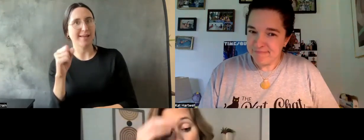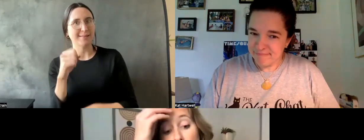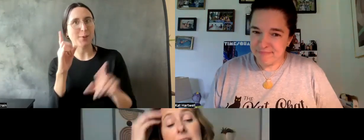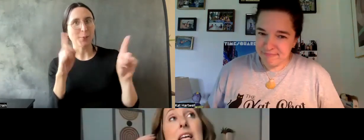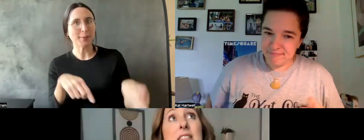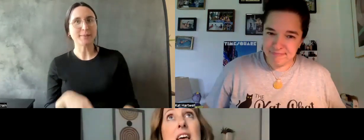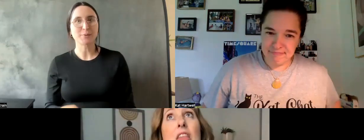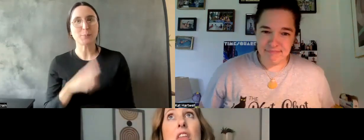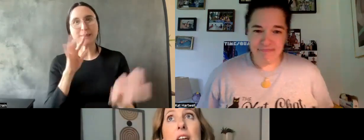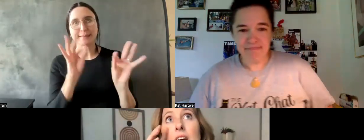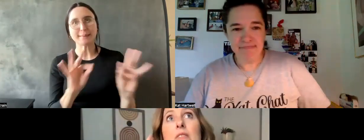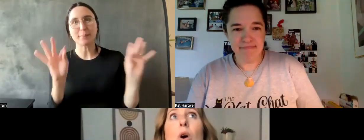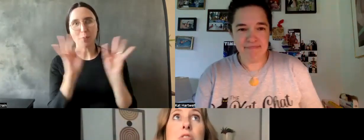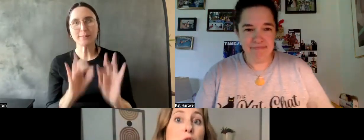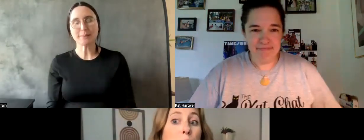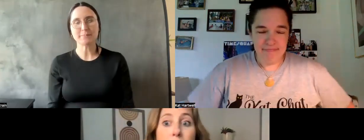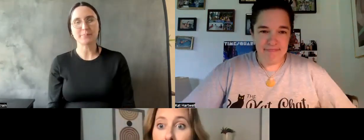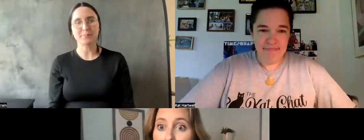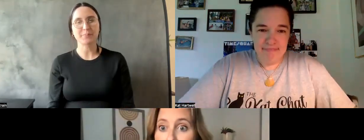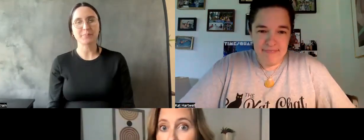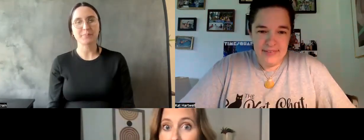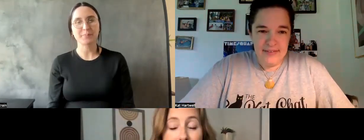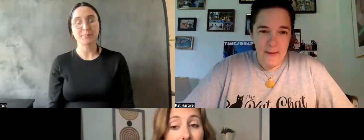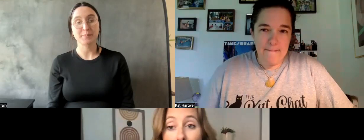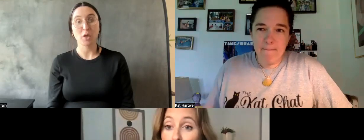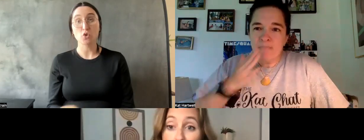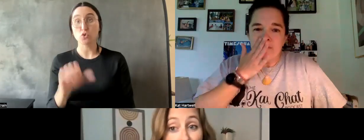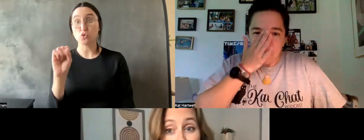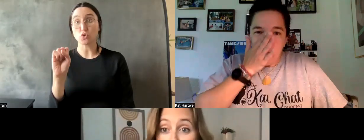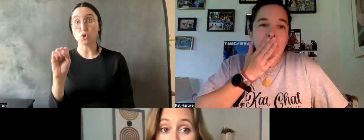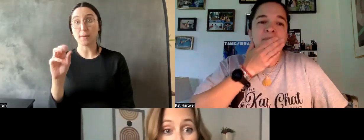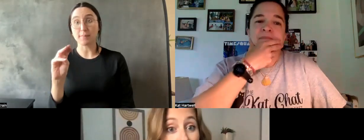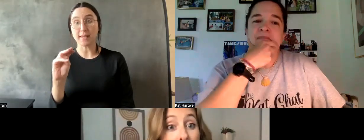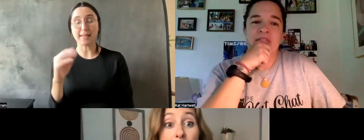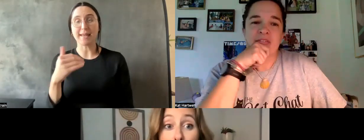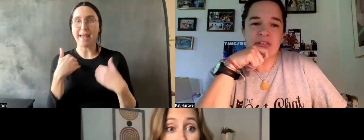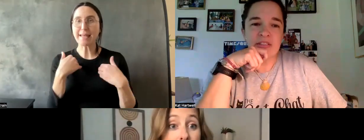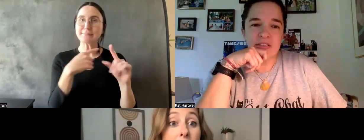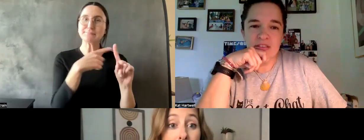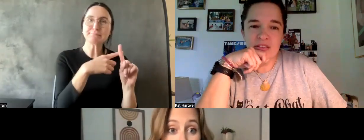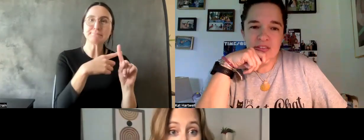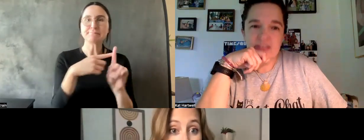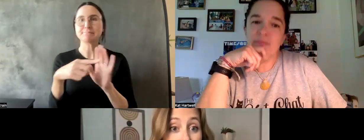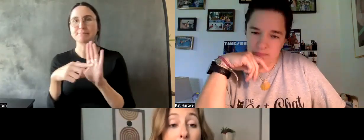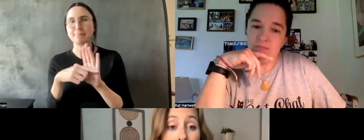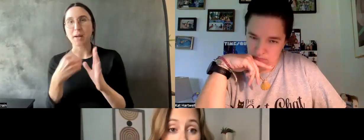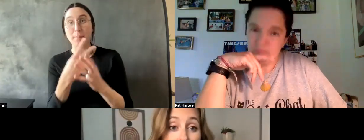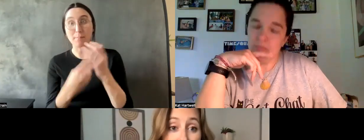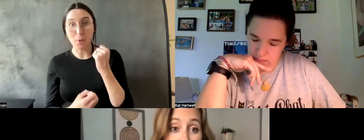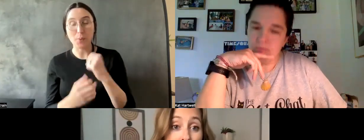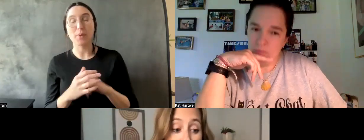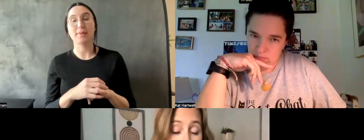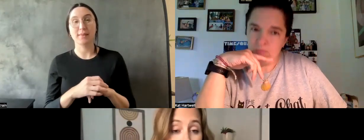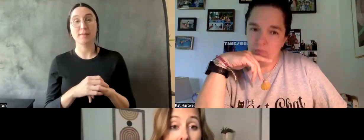important. It's important. And that's and while social media has its pluses and minuses, I will say to be able to